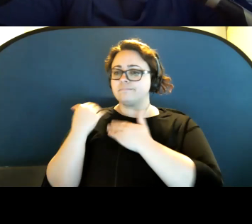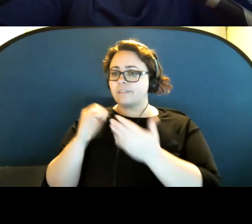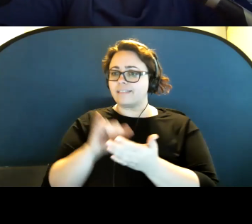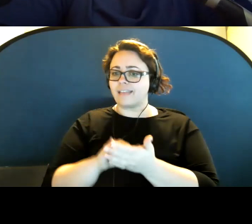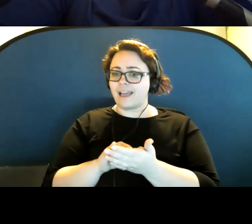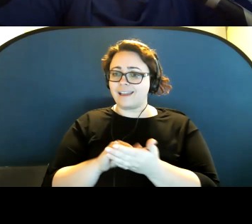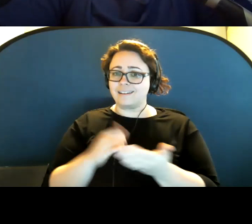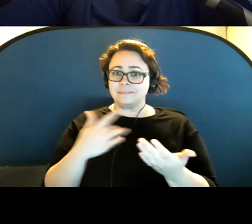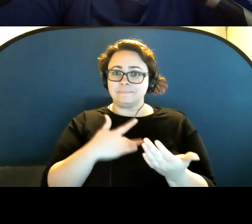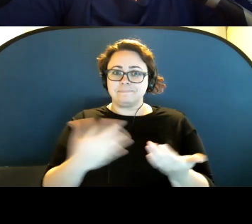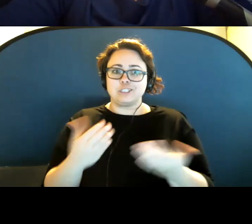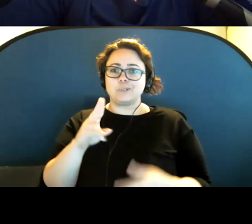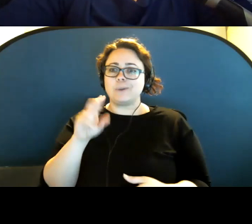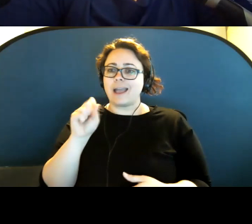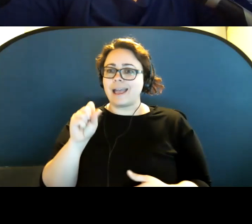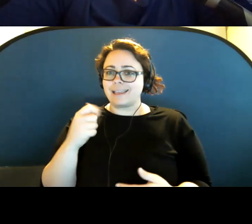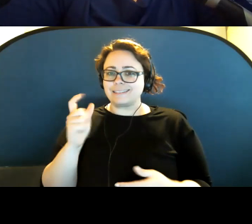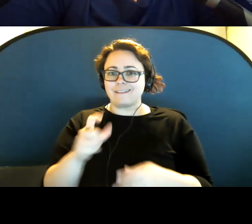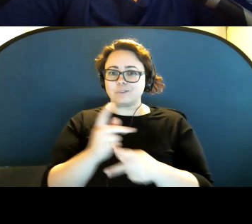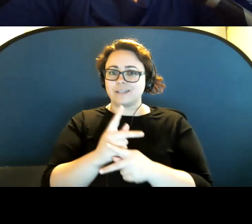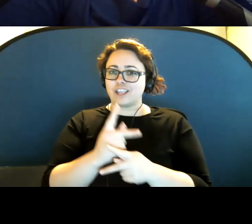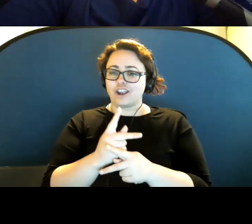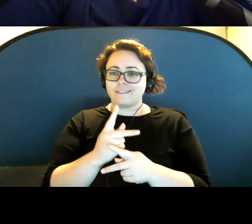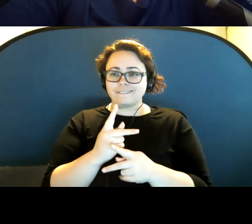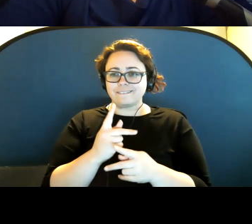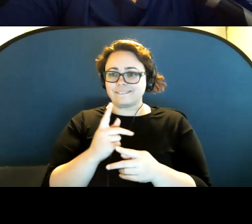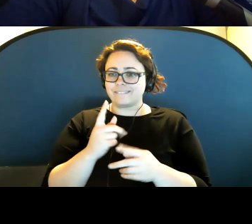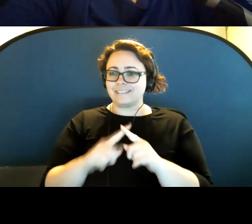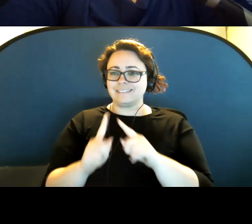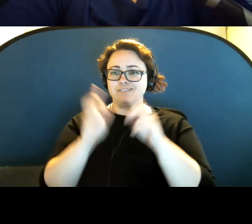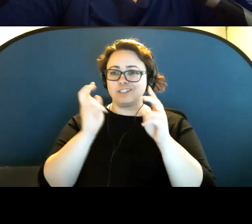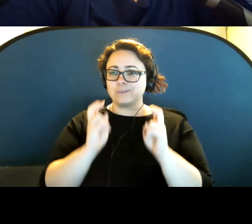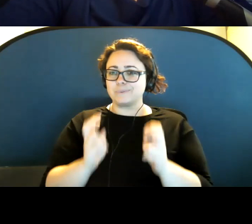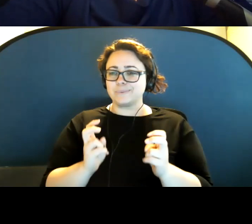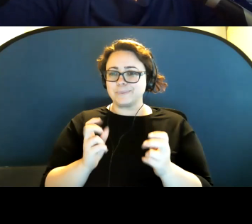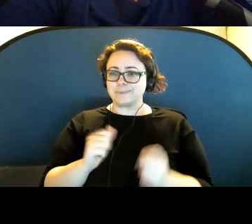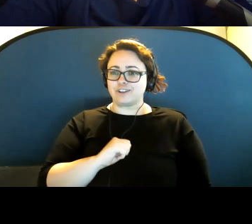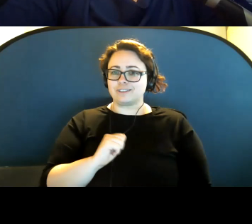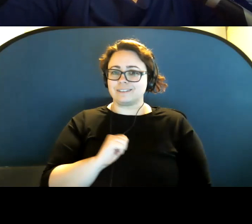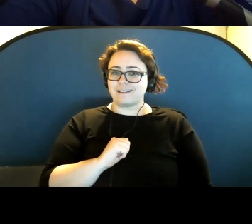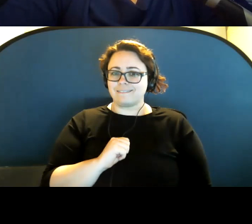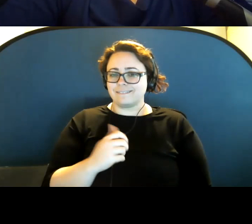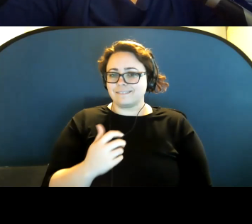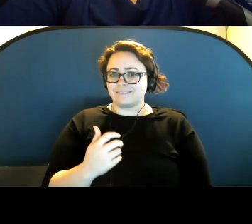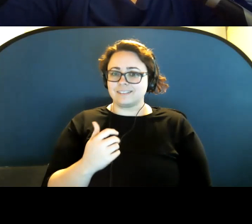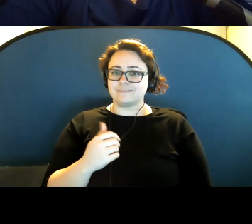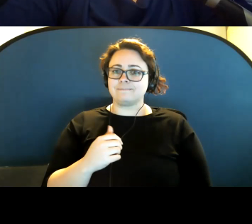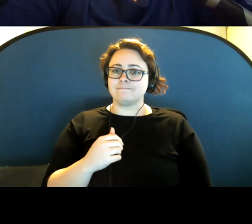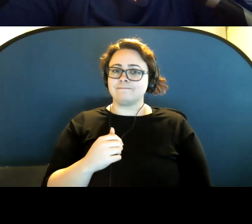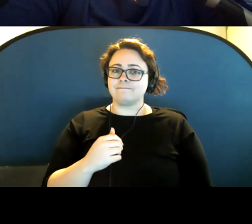our own devices to take care of a lot of these types of issues, and they're not really addressed by